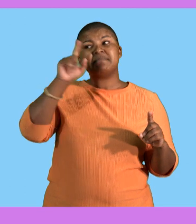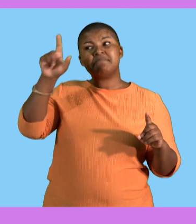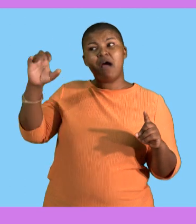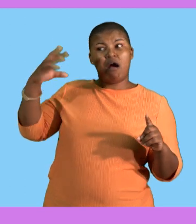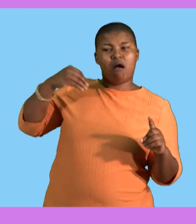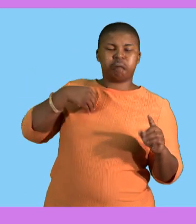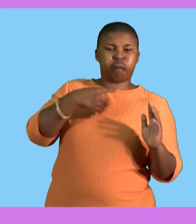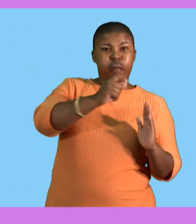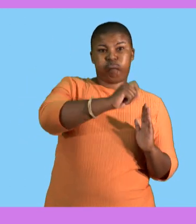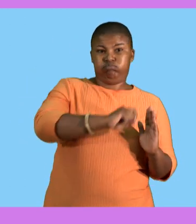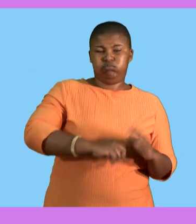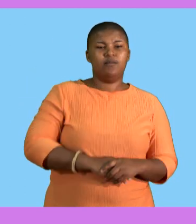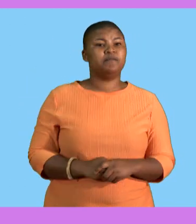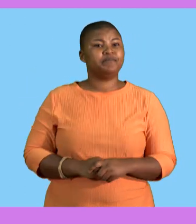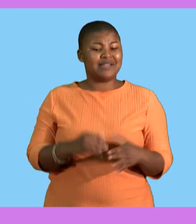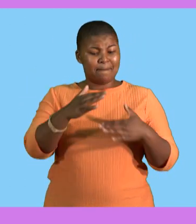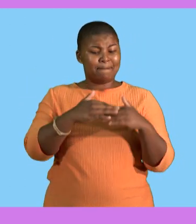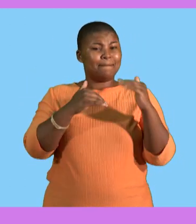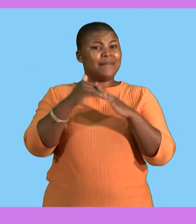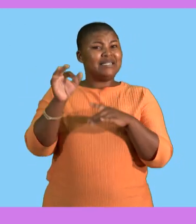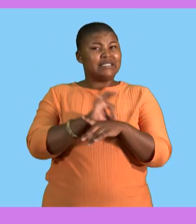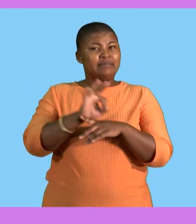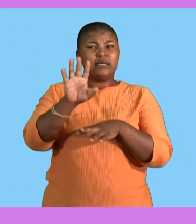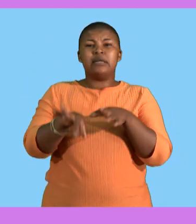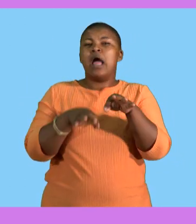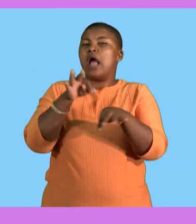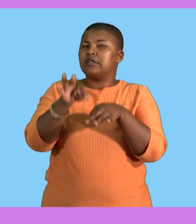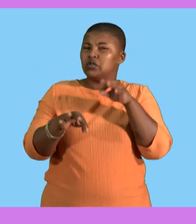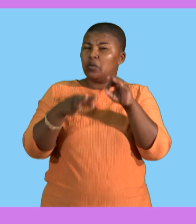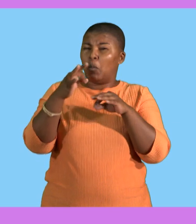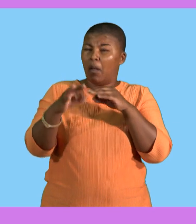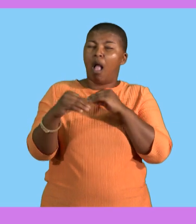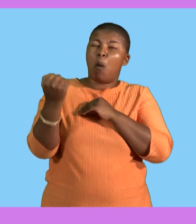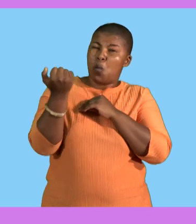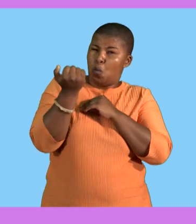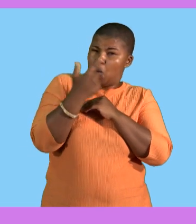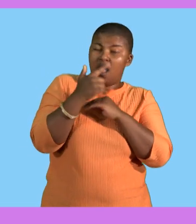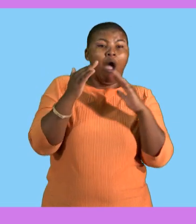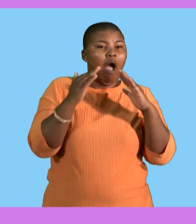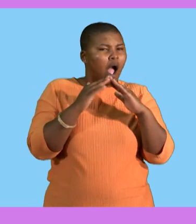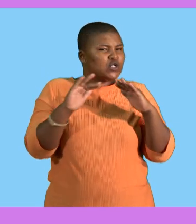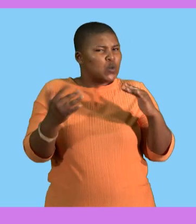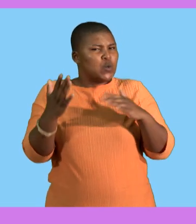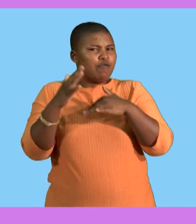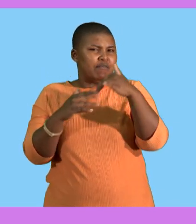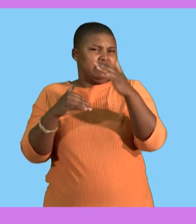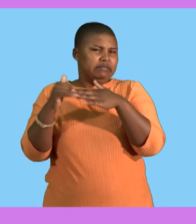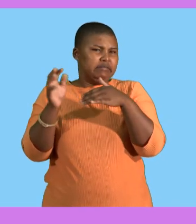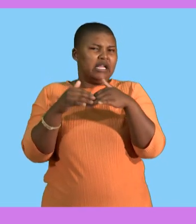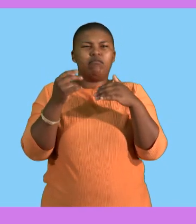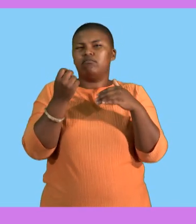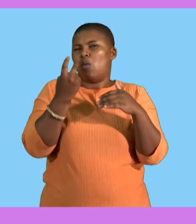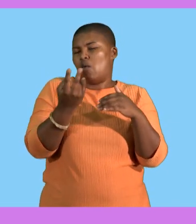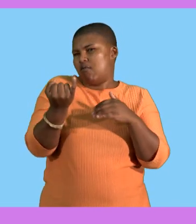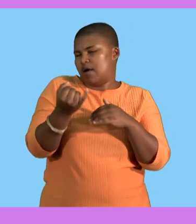A building plan describes in the finest detail of what the house or building will look like. For